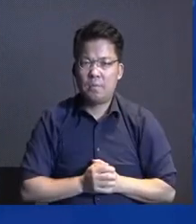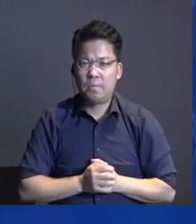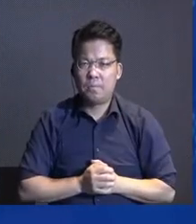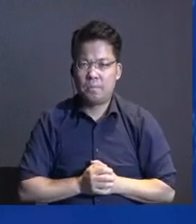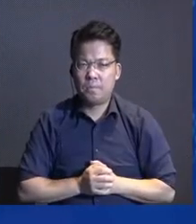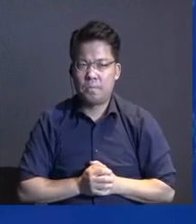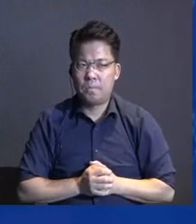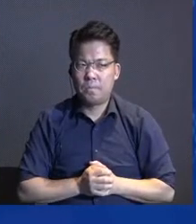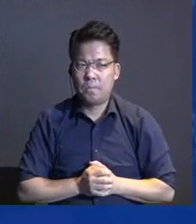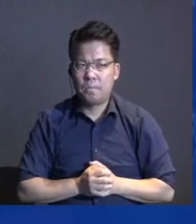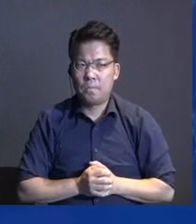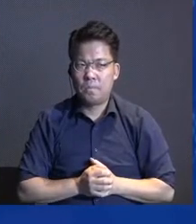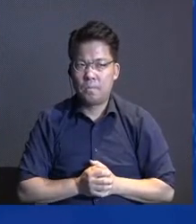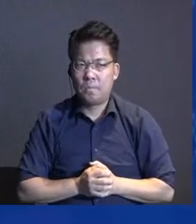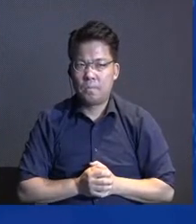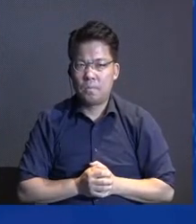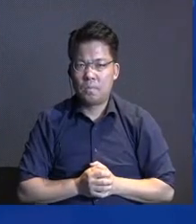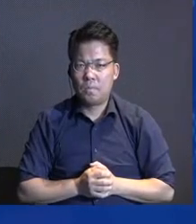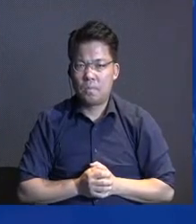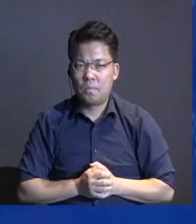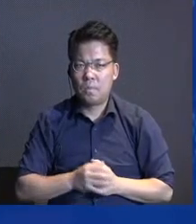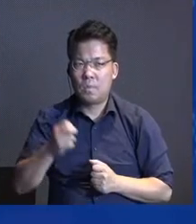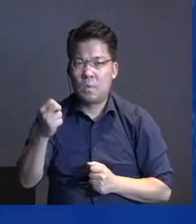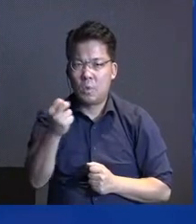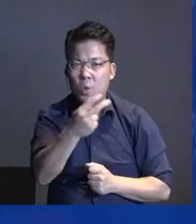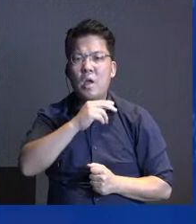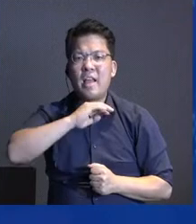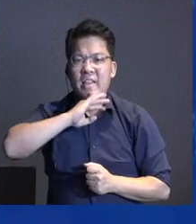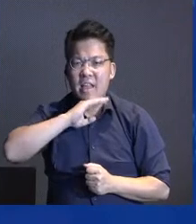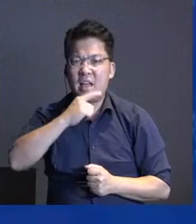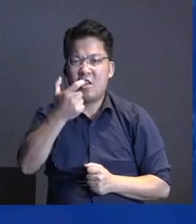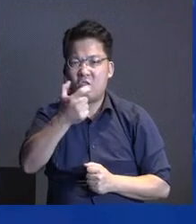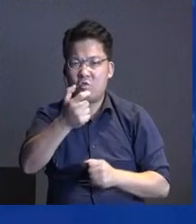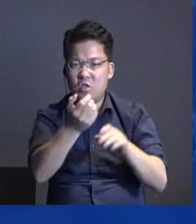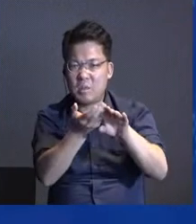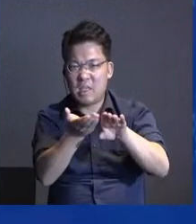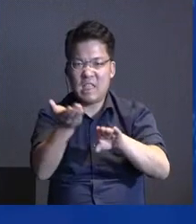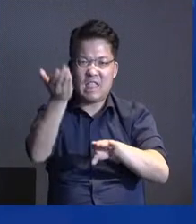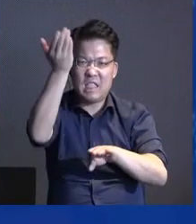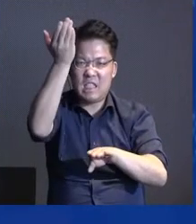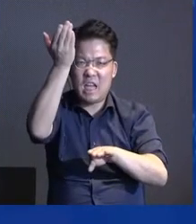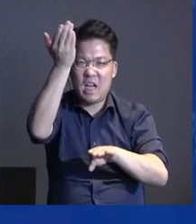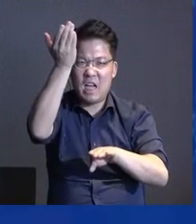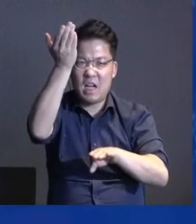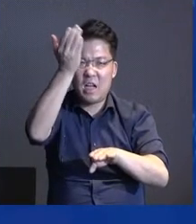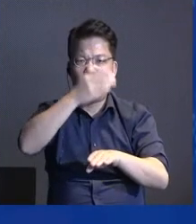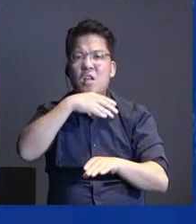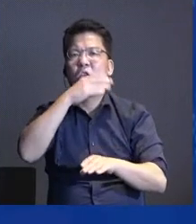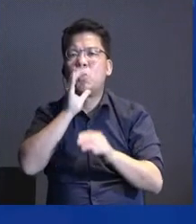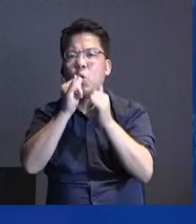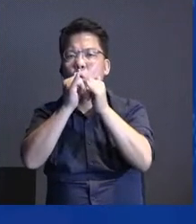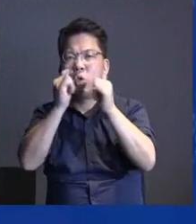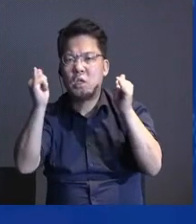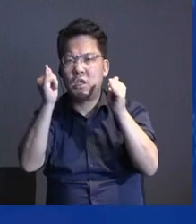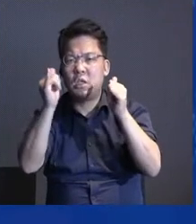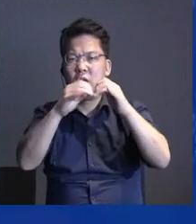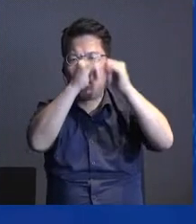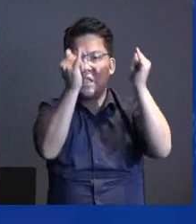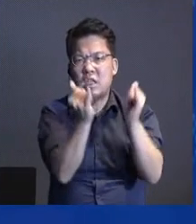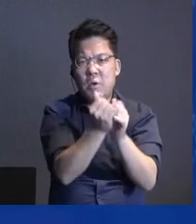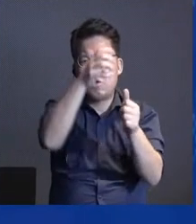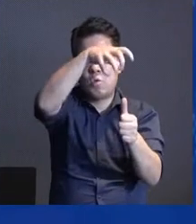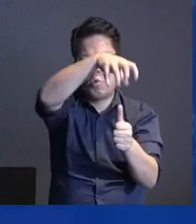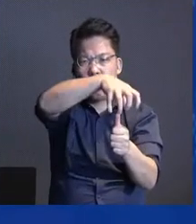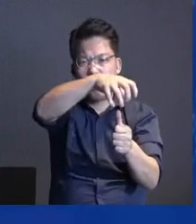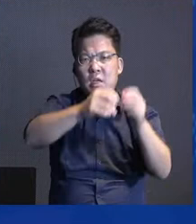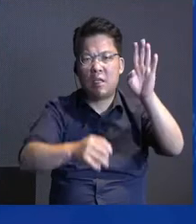over 6 years old was almost 42%, the highest compared to the